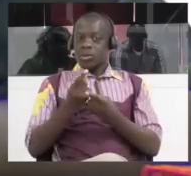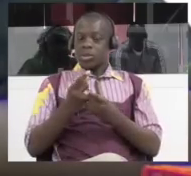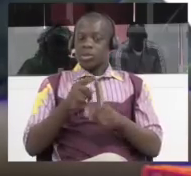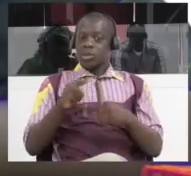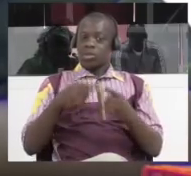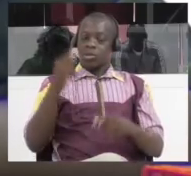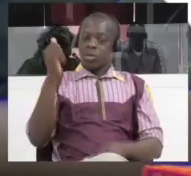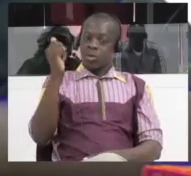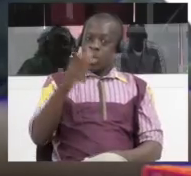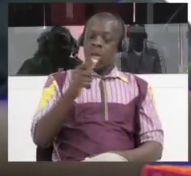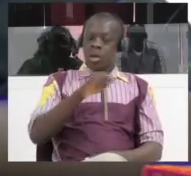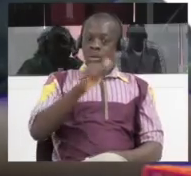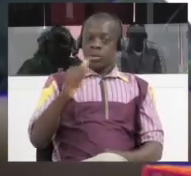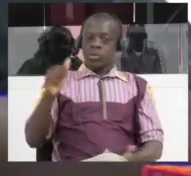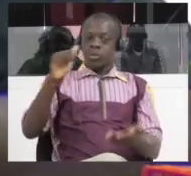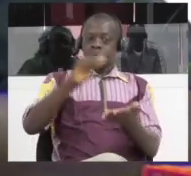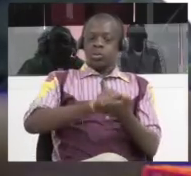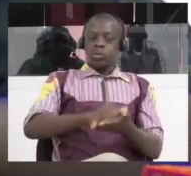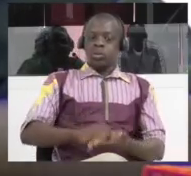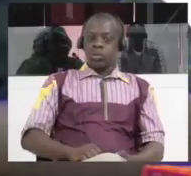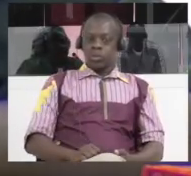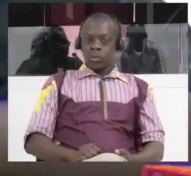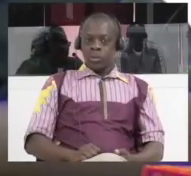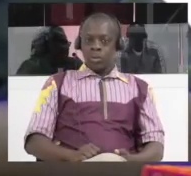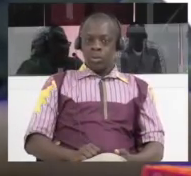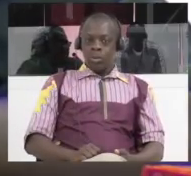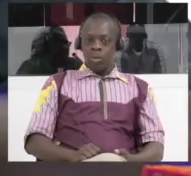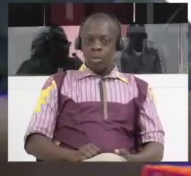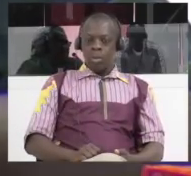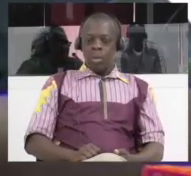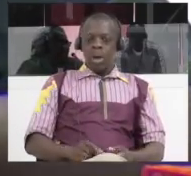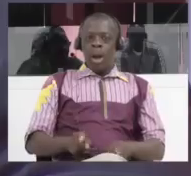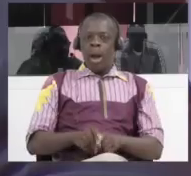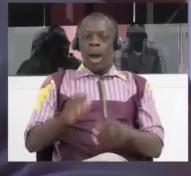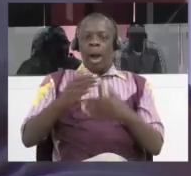relatively, it was above what was available to the Gambian officers.